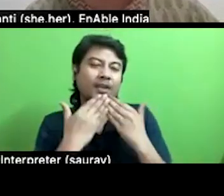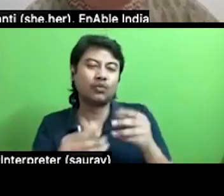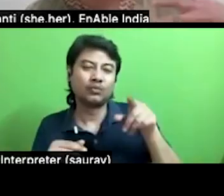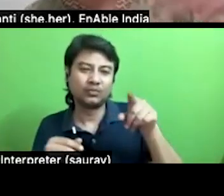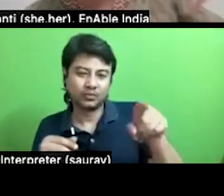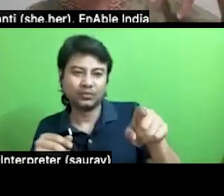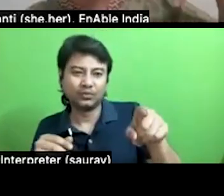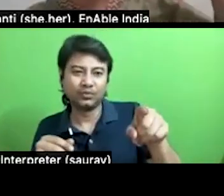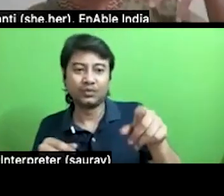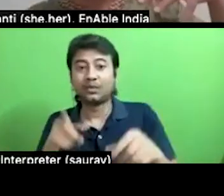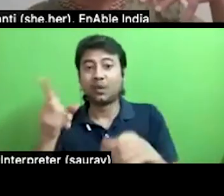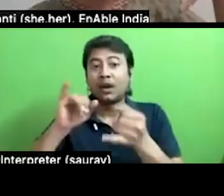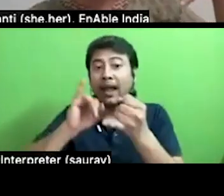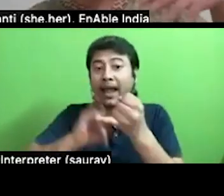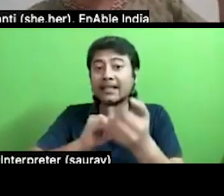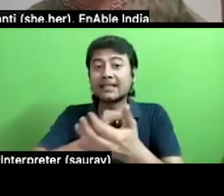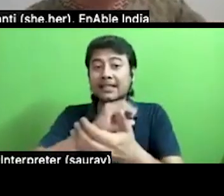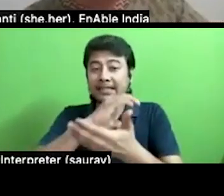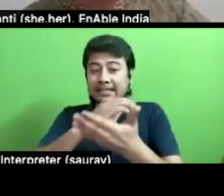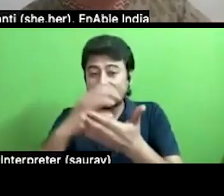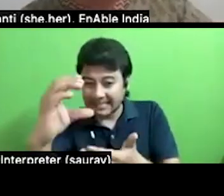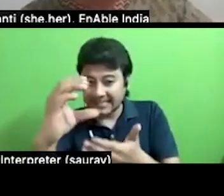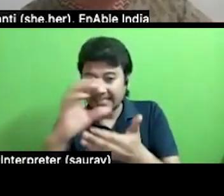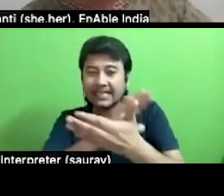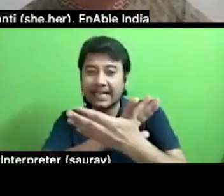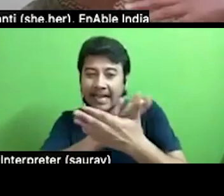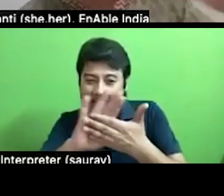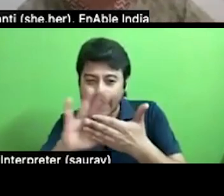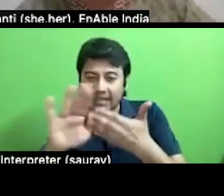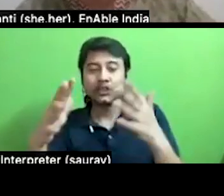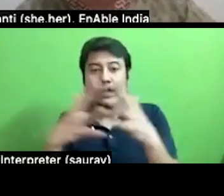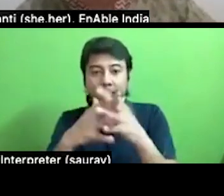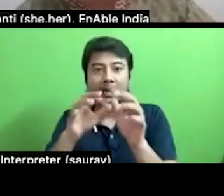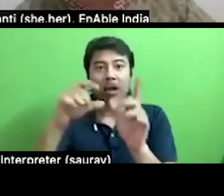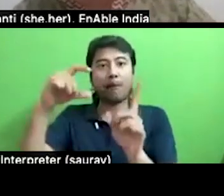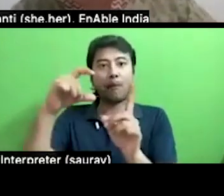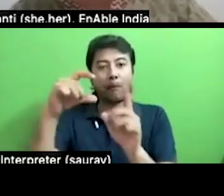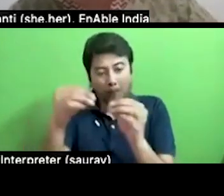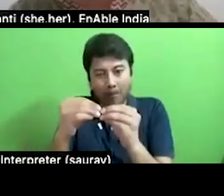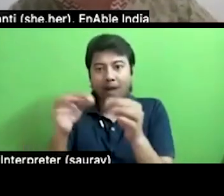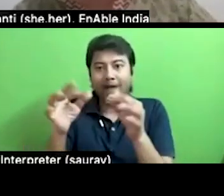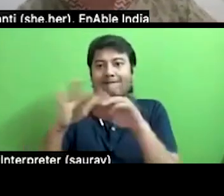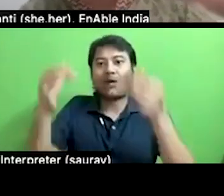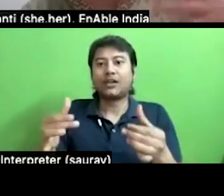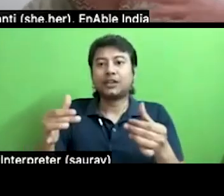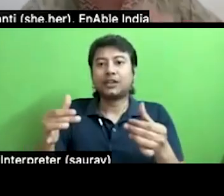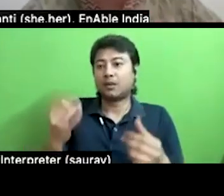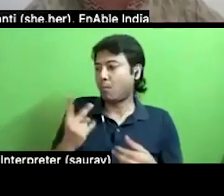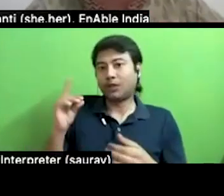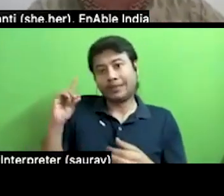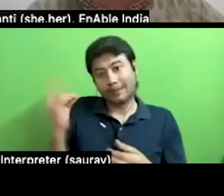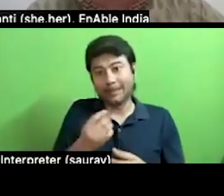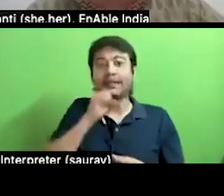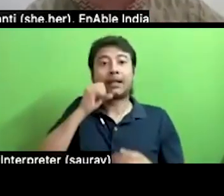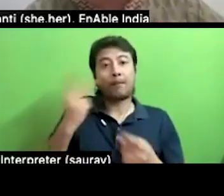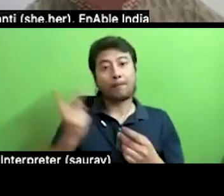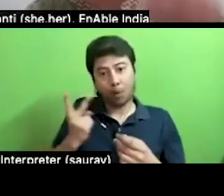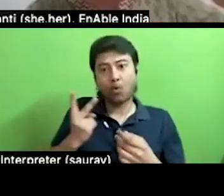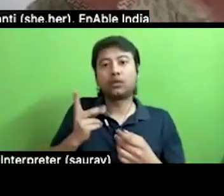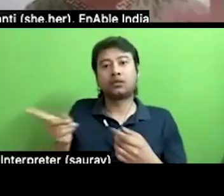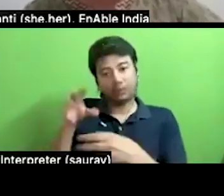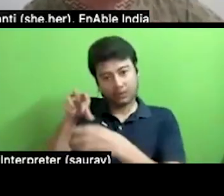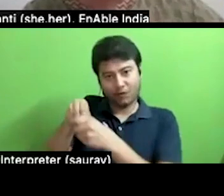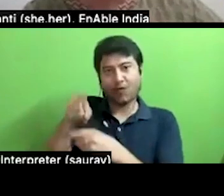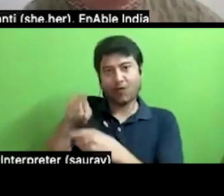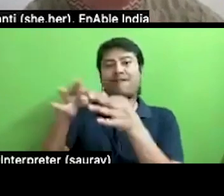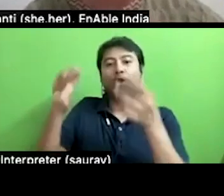I are Schwab innovators, and we were sent to Harvard, completely free of cost, which is amazing, and to the Harvard professors. And